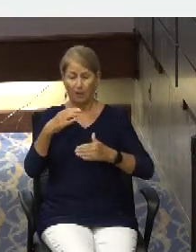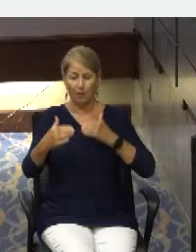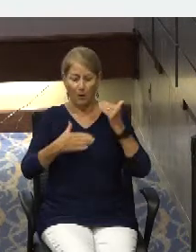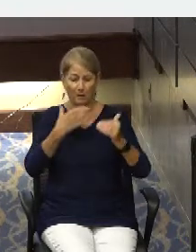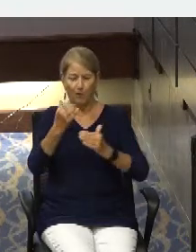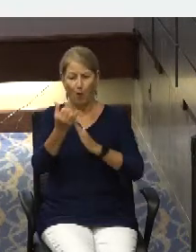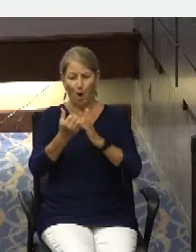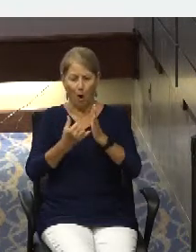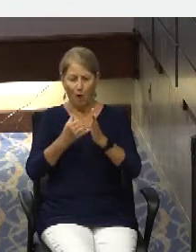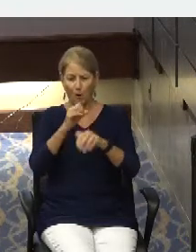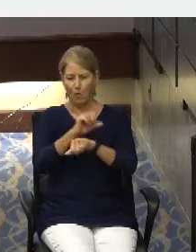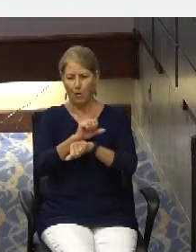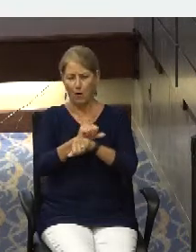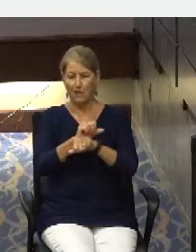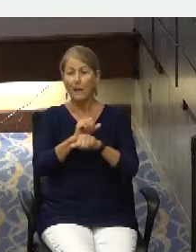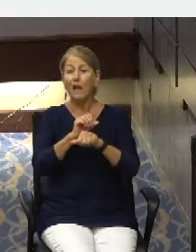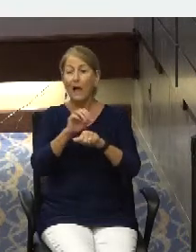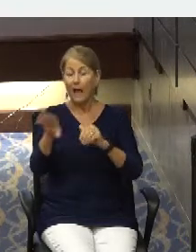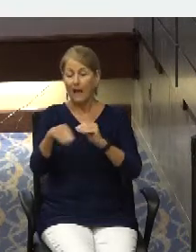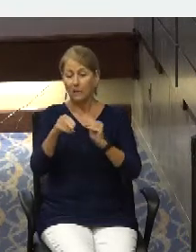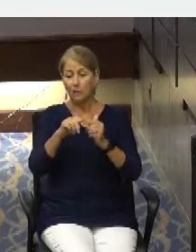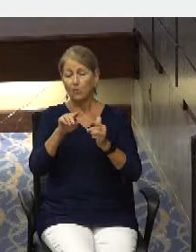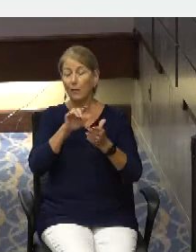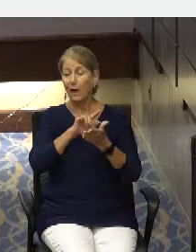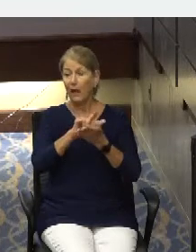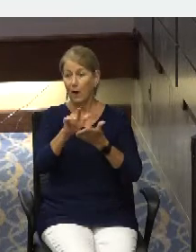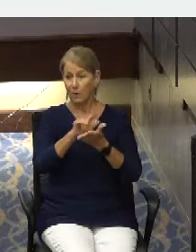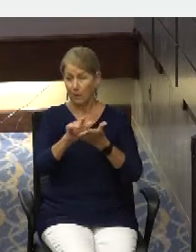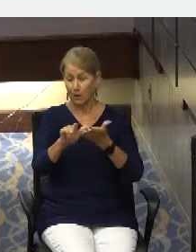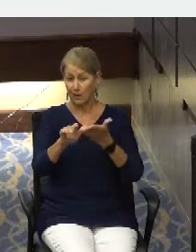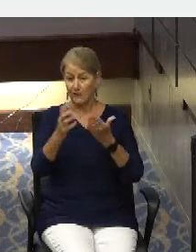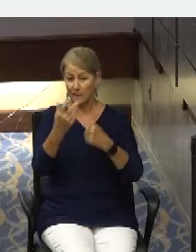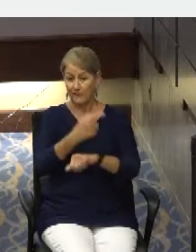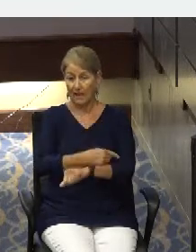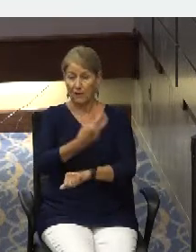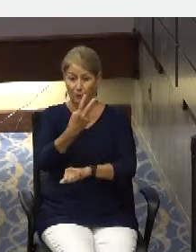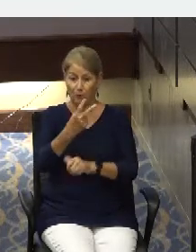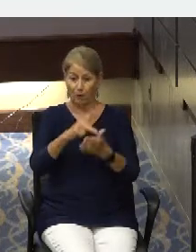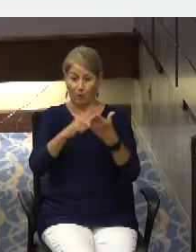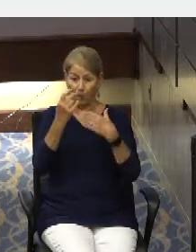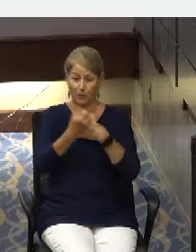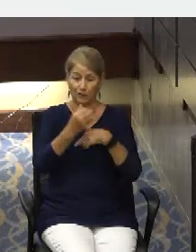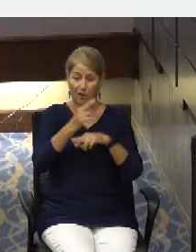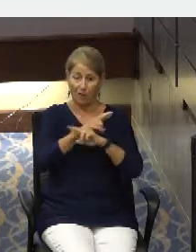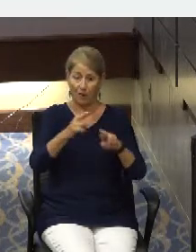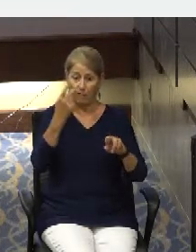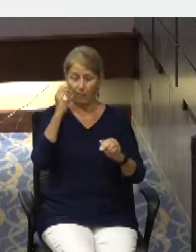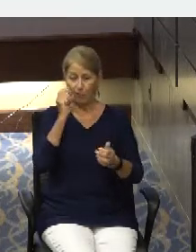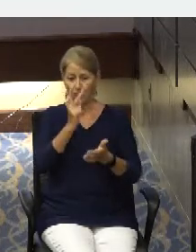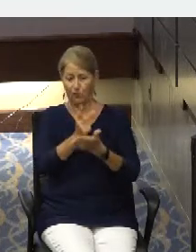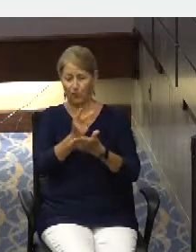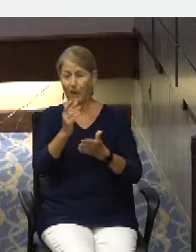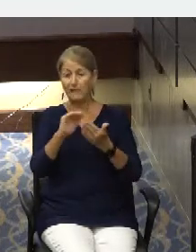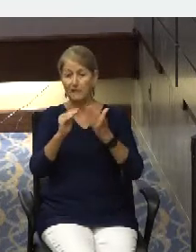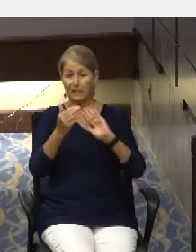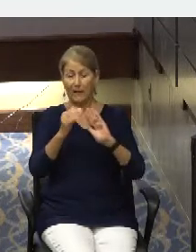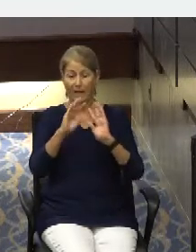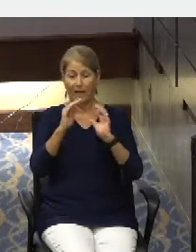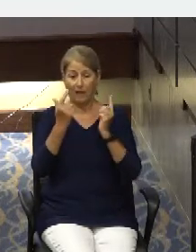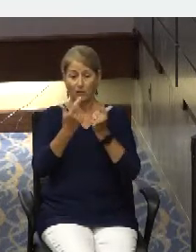in the airport. And today, 2 of the 4 projects are ready for approval by City Council, followed by execution